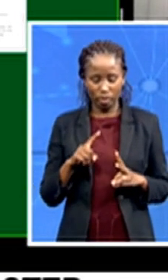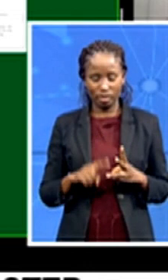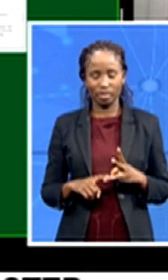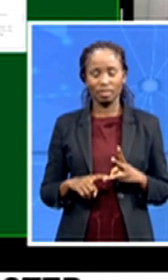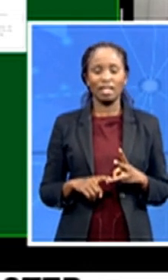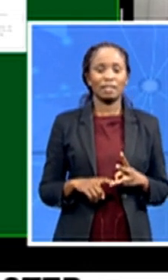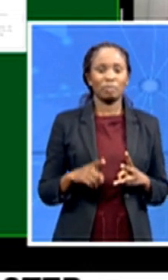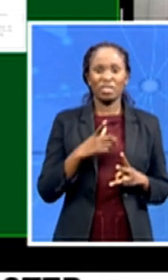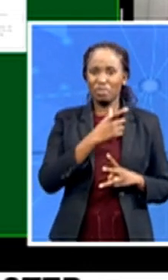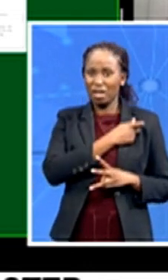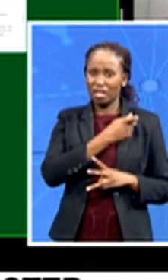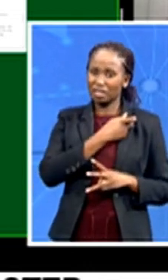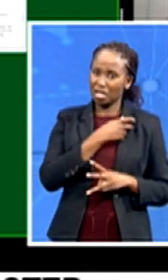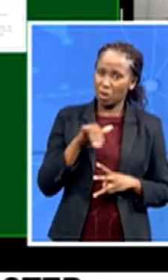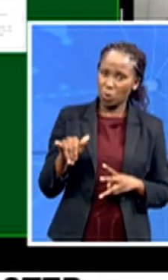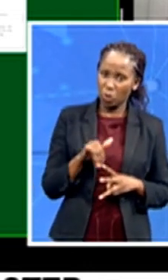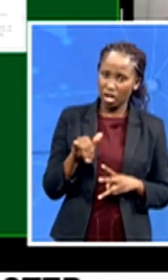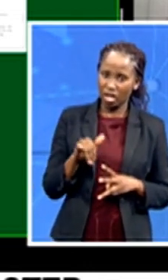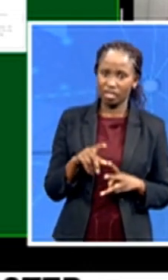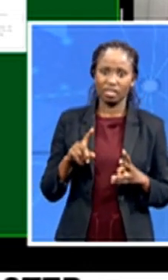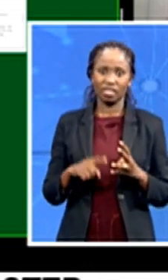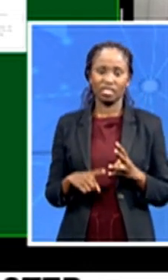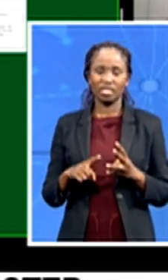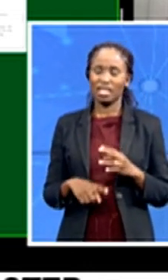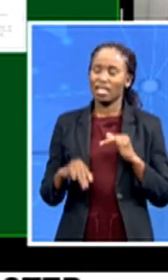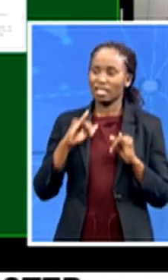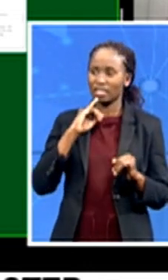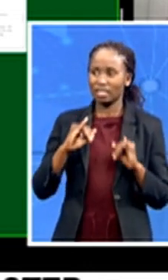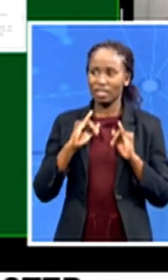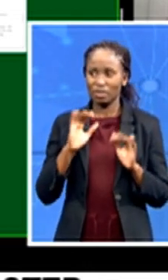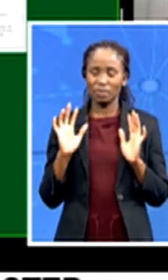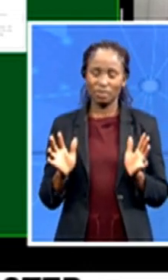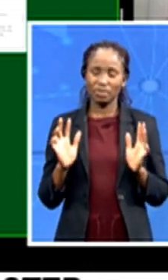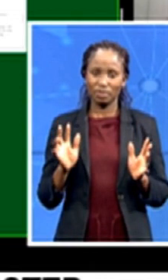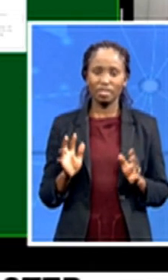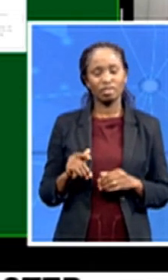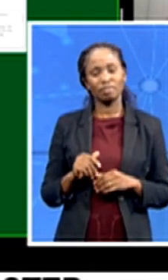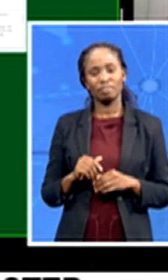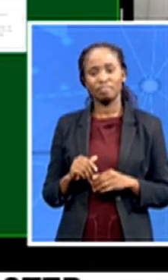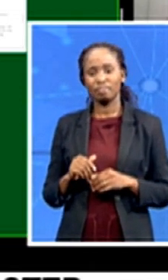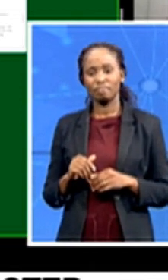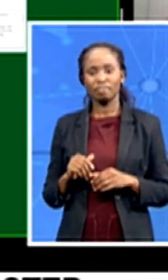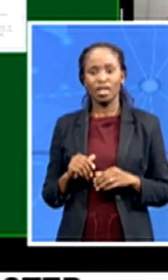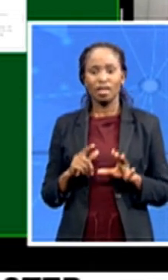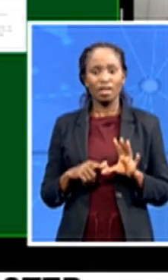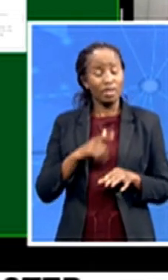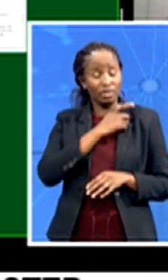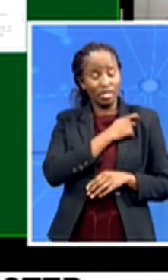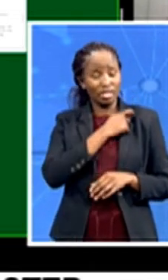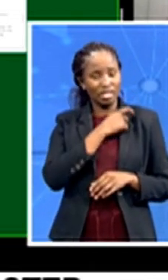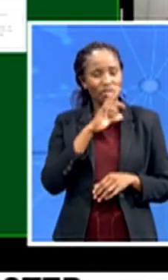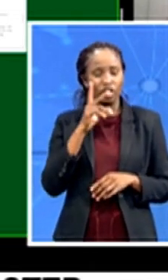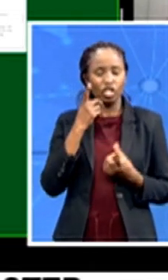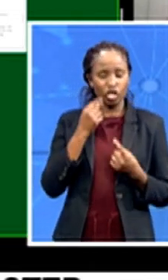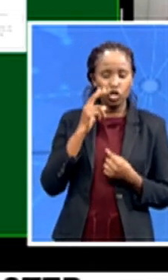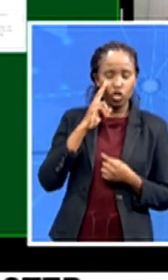administered, an interview with the vaccinator who administered the vaccine, an interview with the patient, and